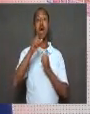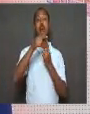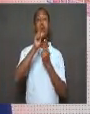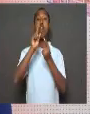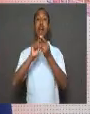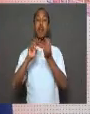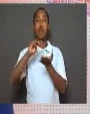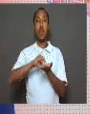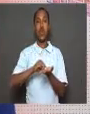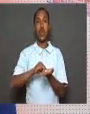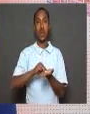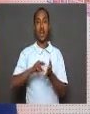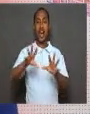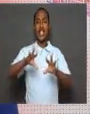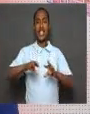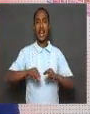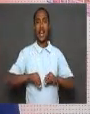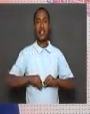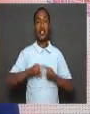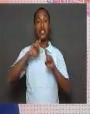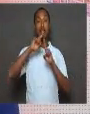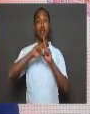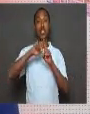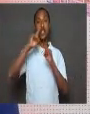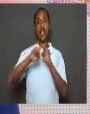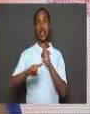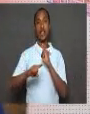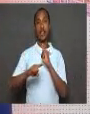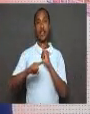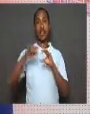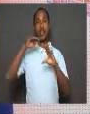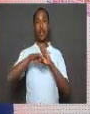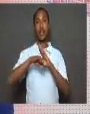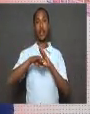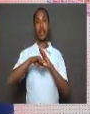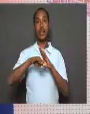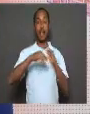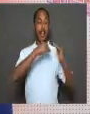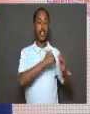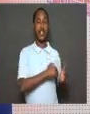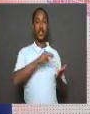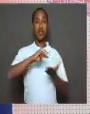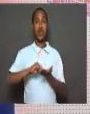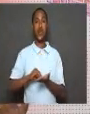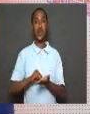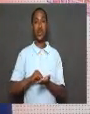polar molecule attracts the positive end in an adjacent molecule.